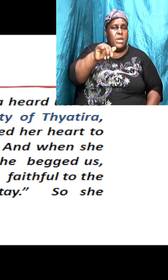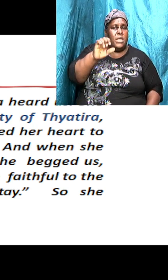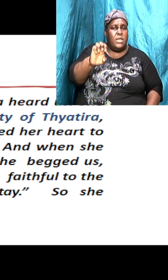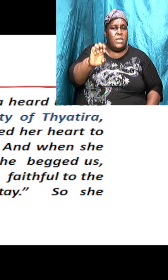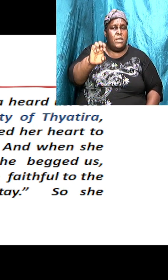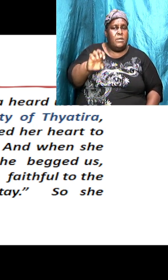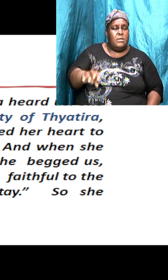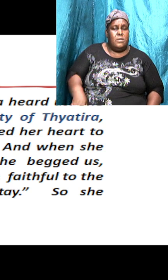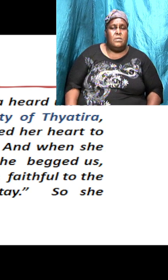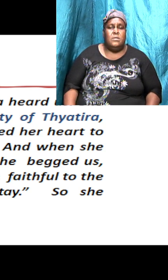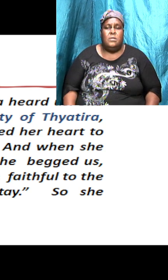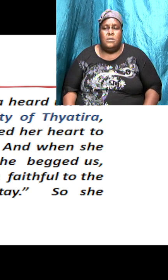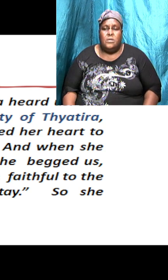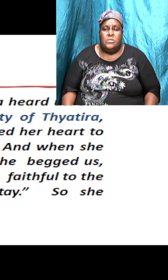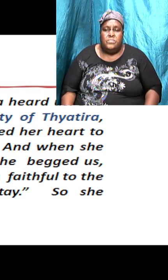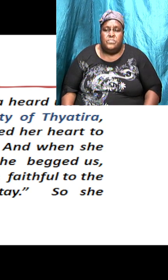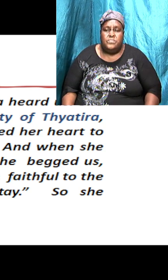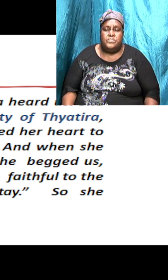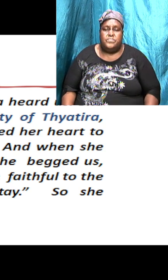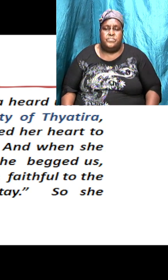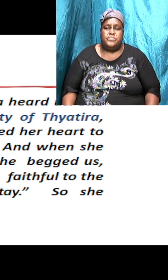to note.